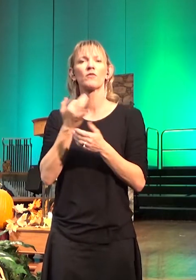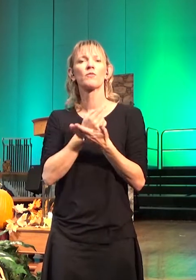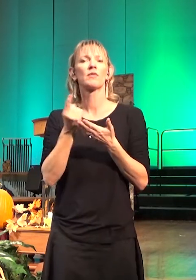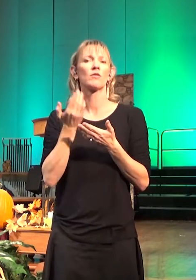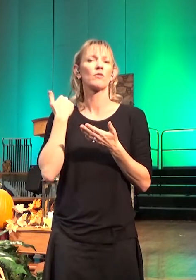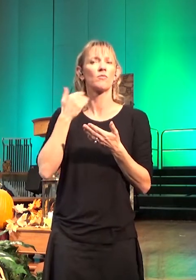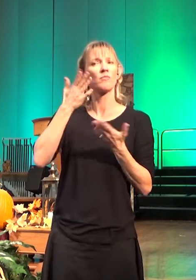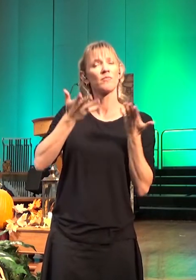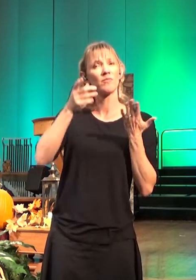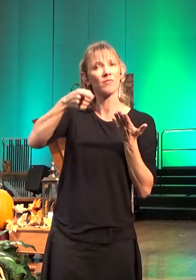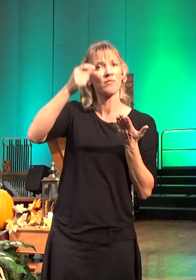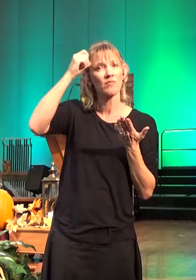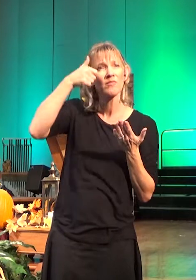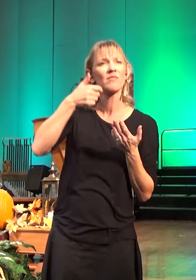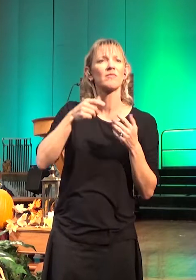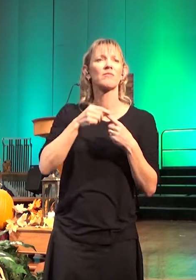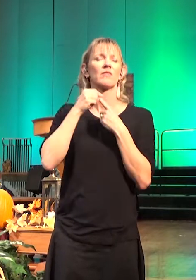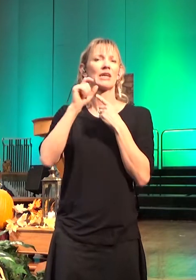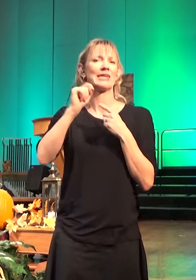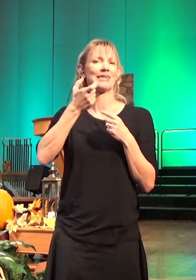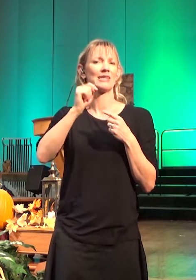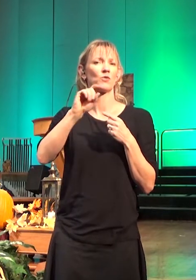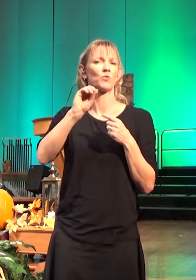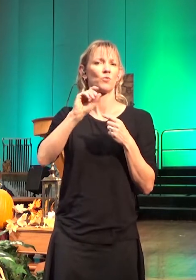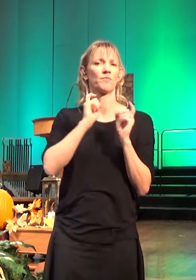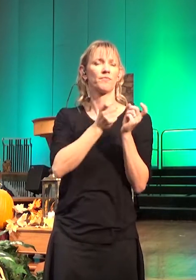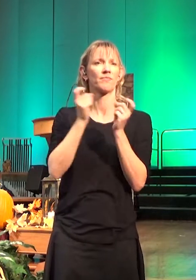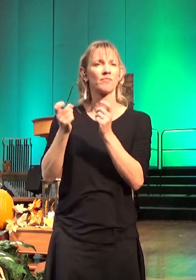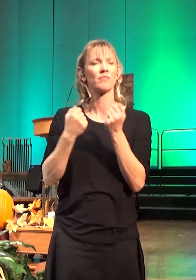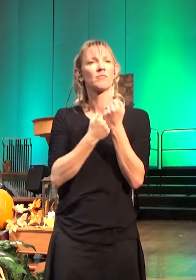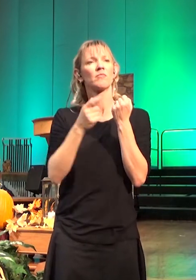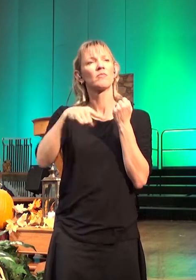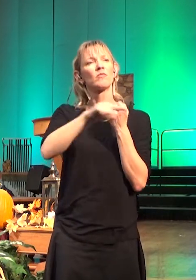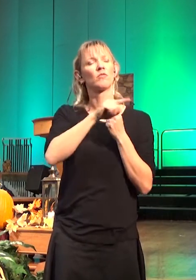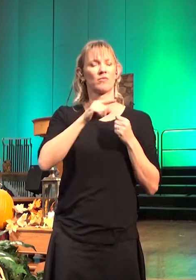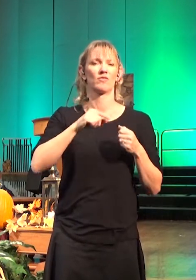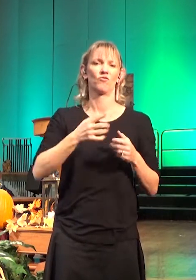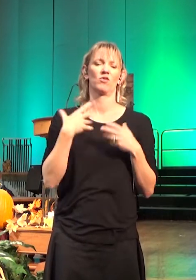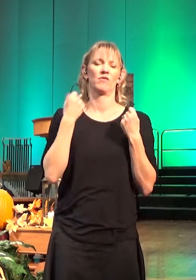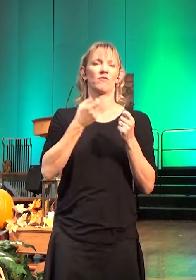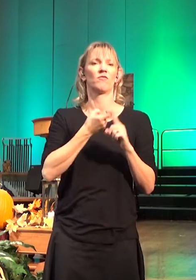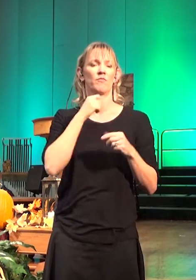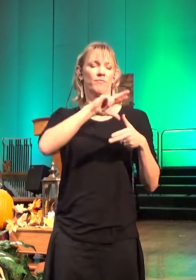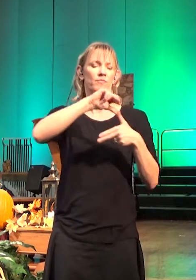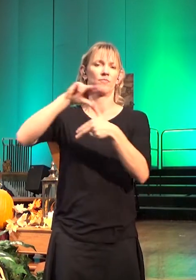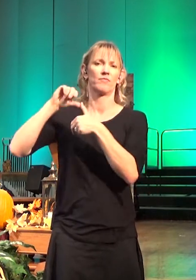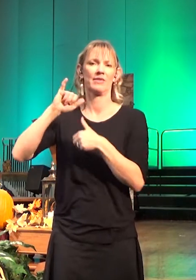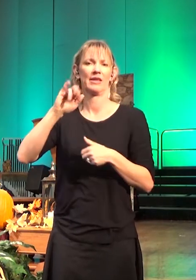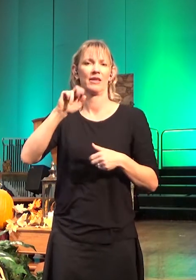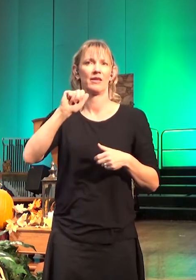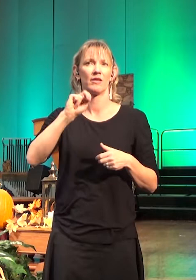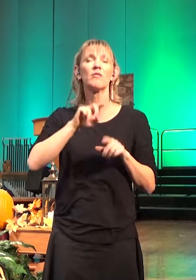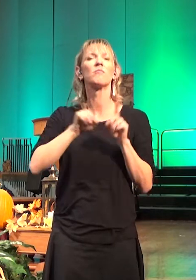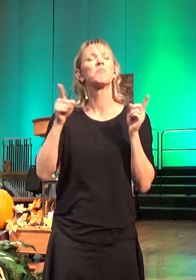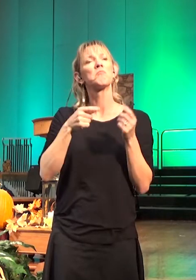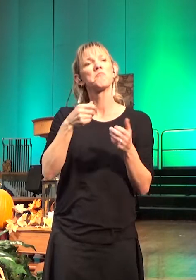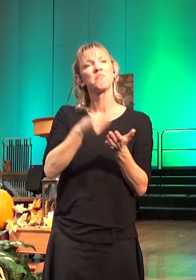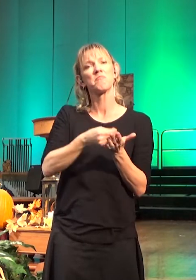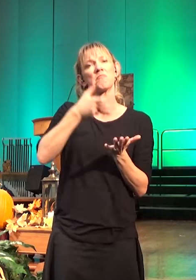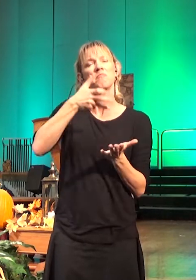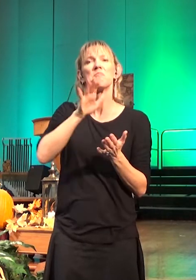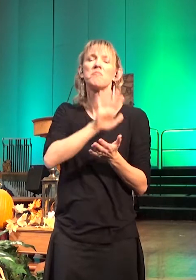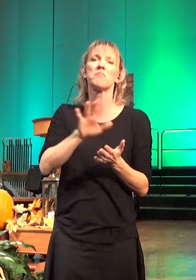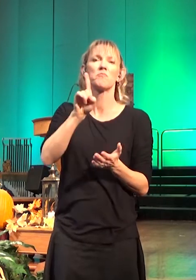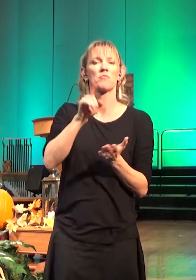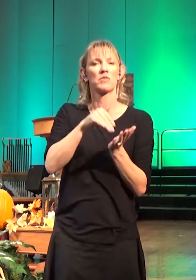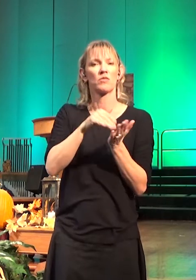offering, and a few weeks ago, you may remember we did a special text to give to support those recovering from Hurricane Ian, and we didn't raise $1 million,